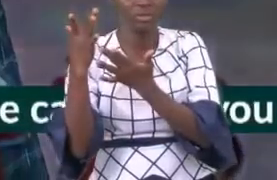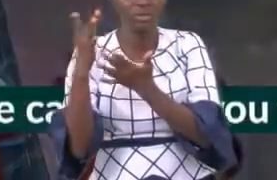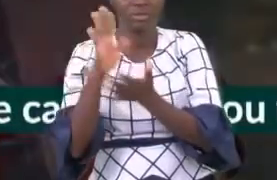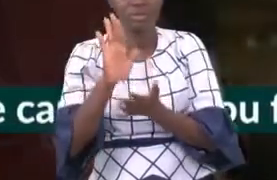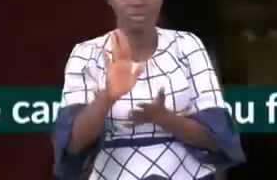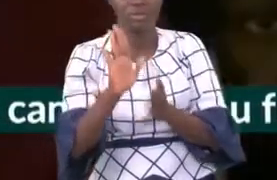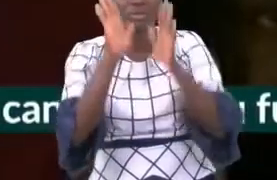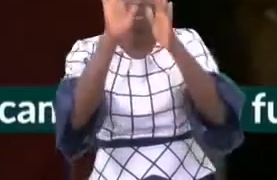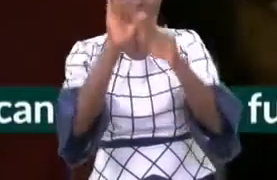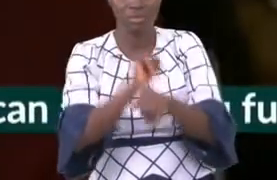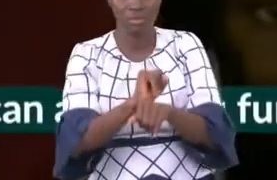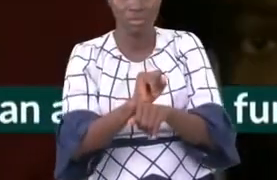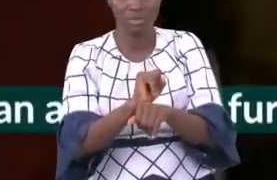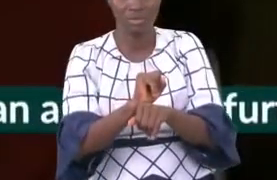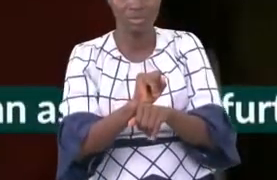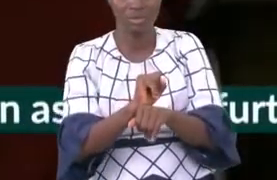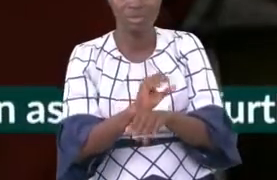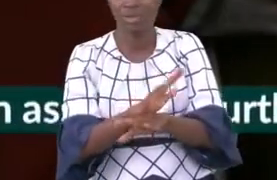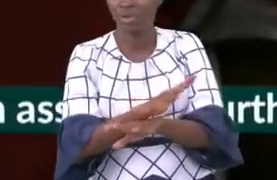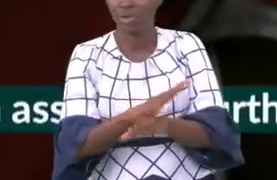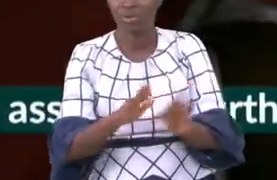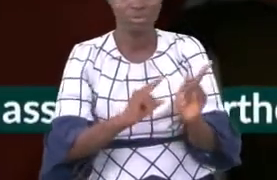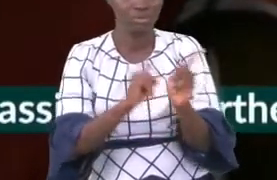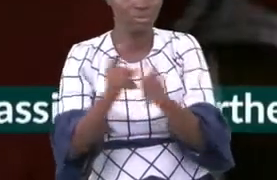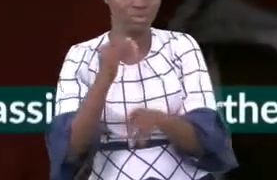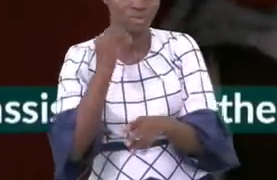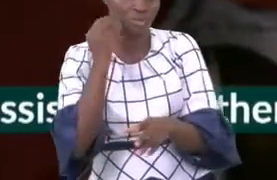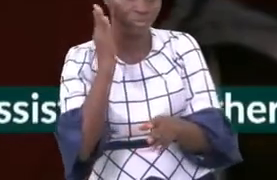because the time for a miracle is at hand.